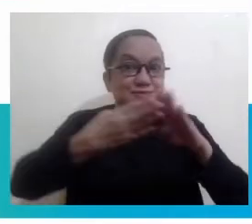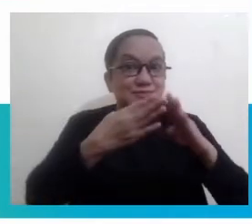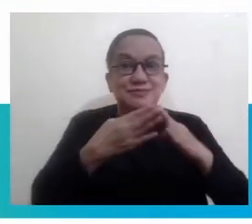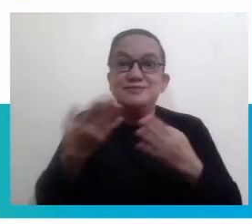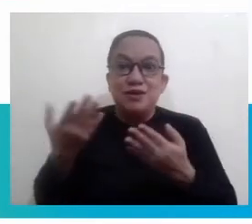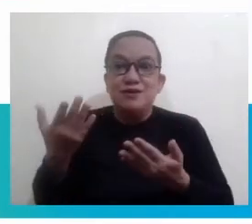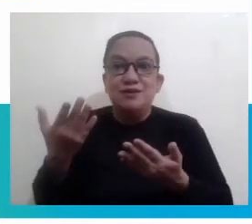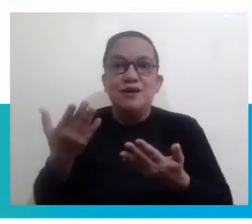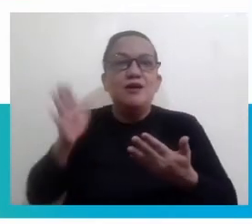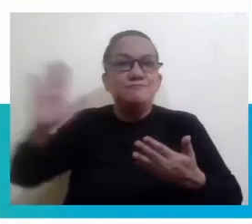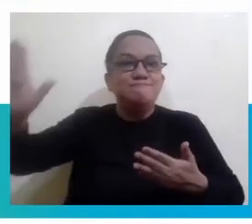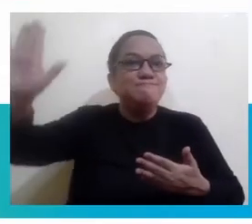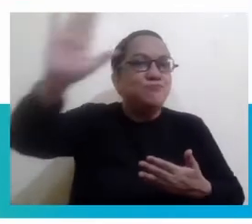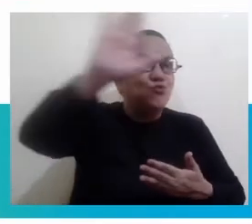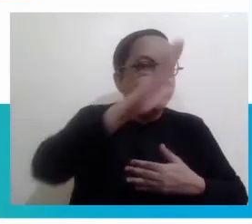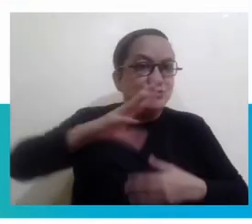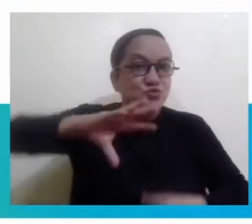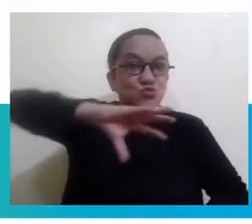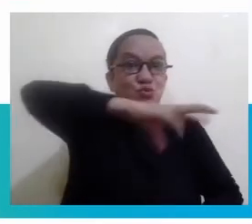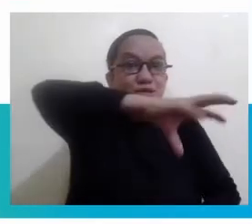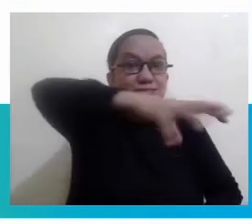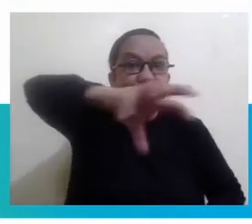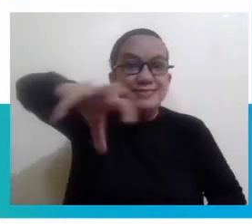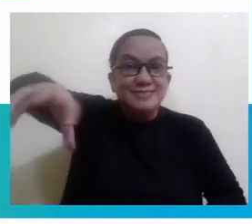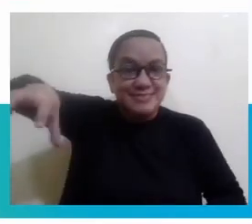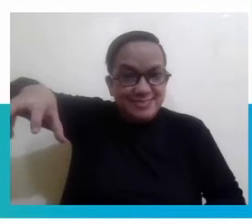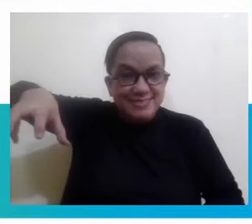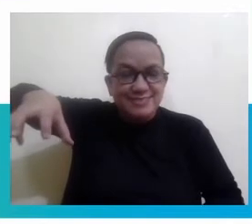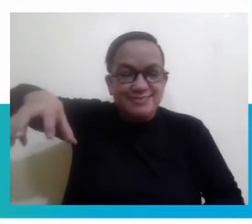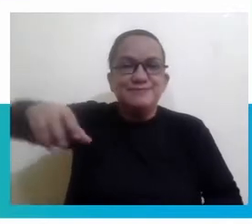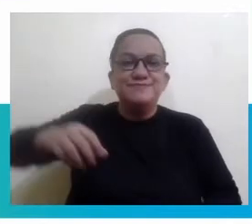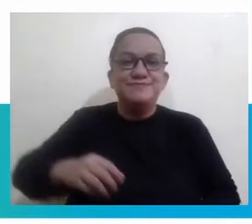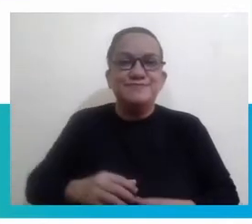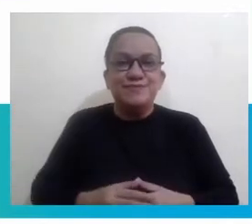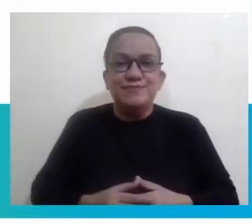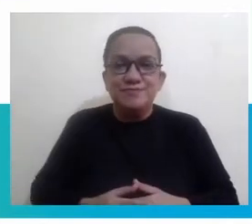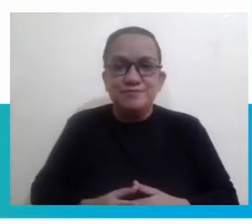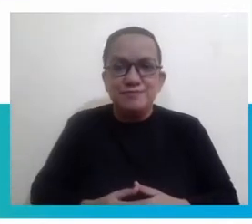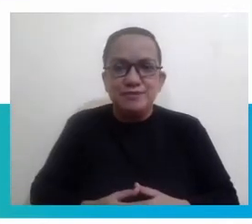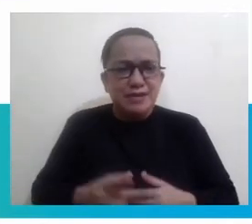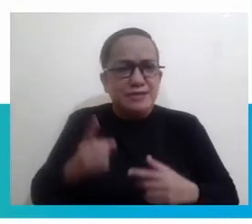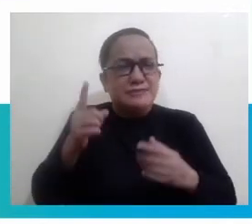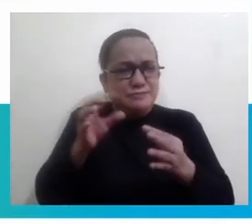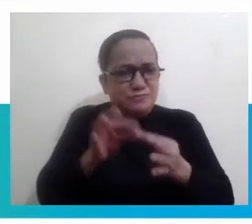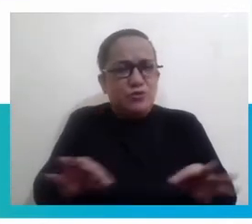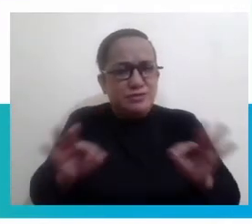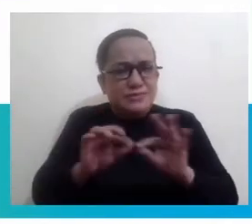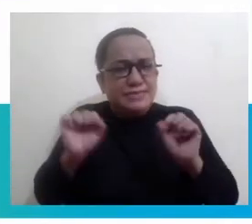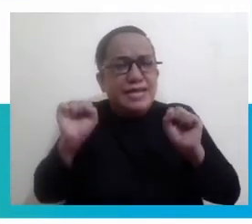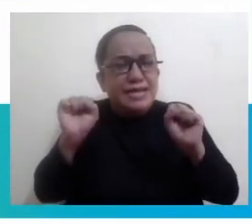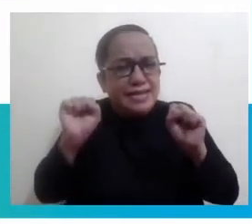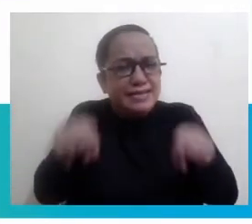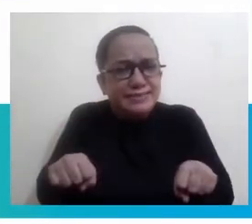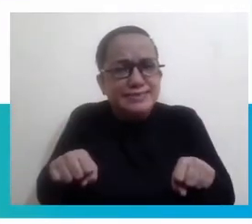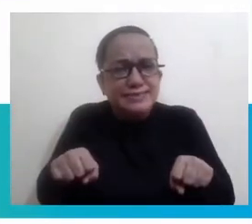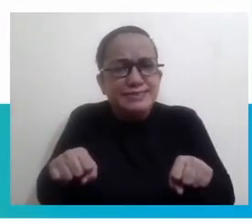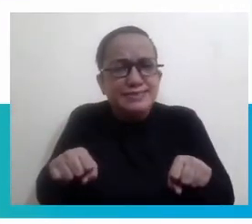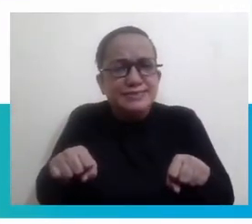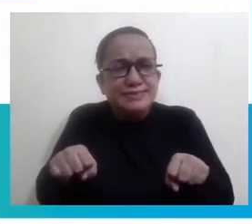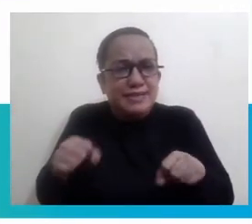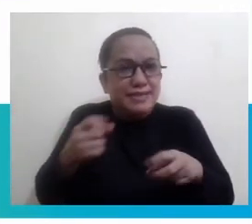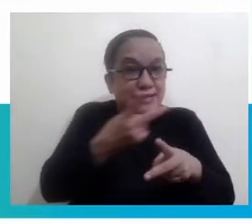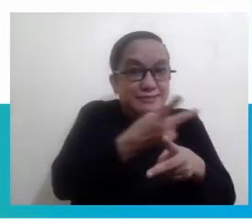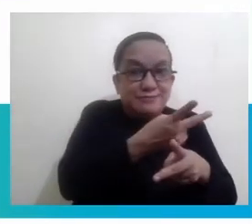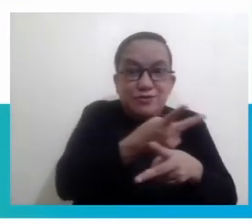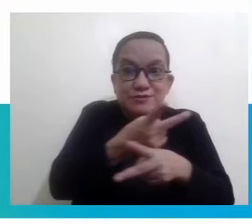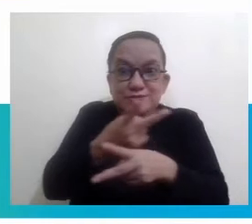up. That is integrating reef to ridge, land and sea management in communities,